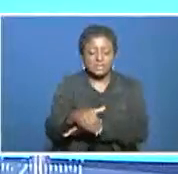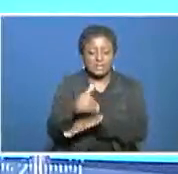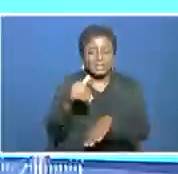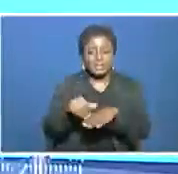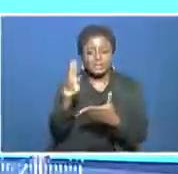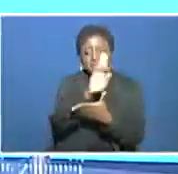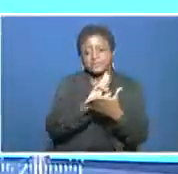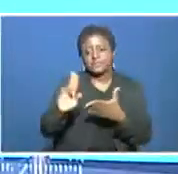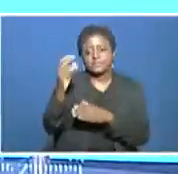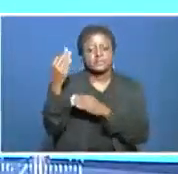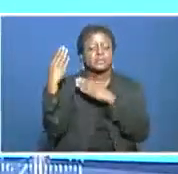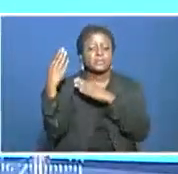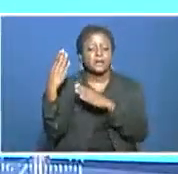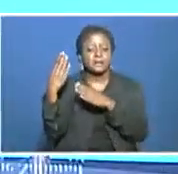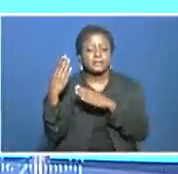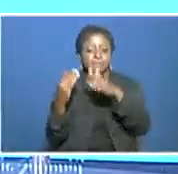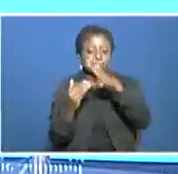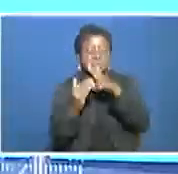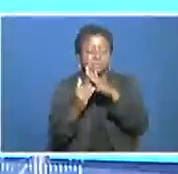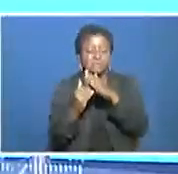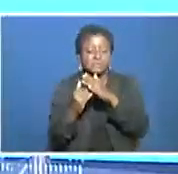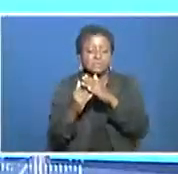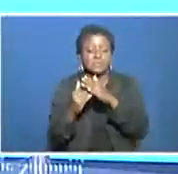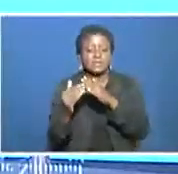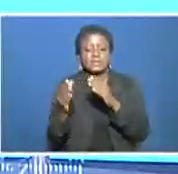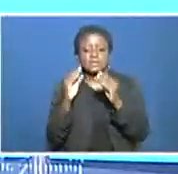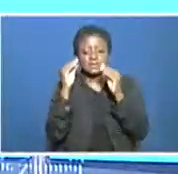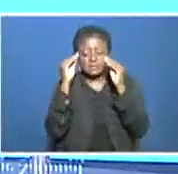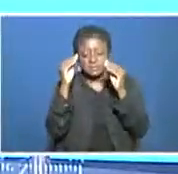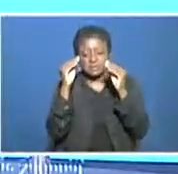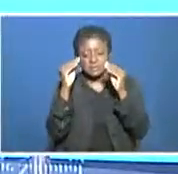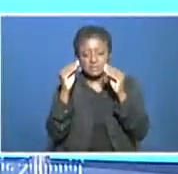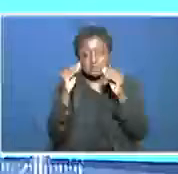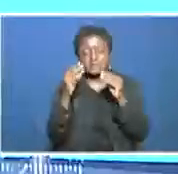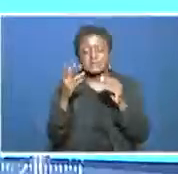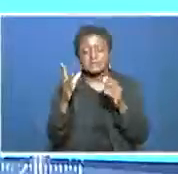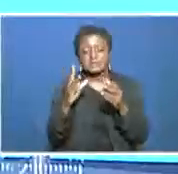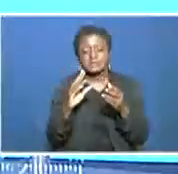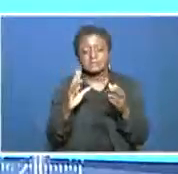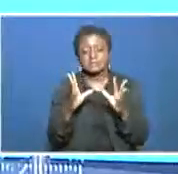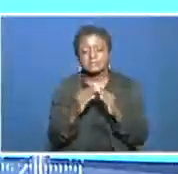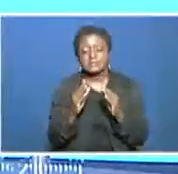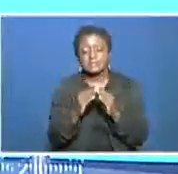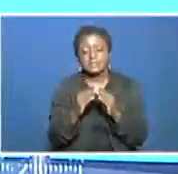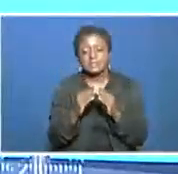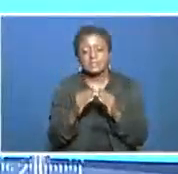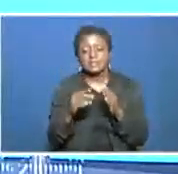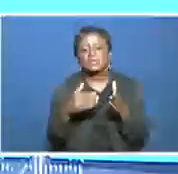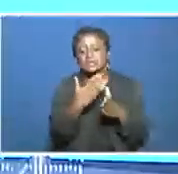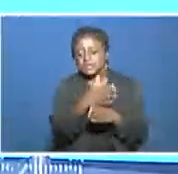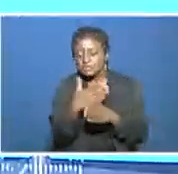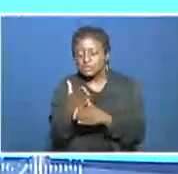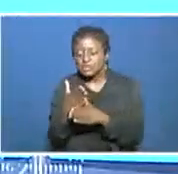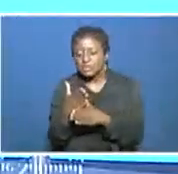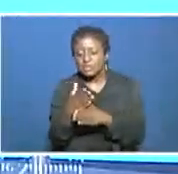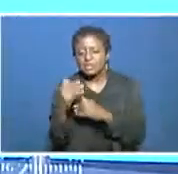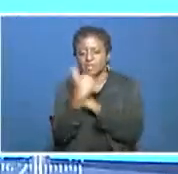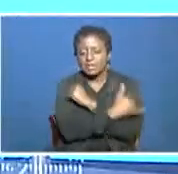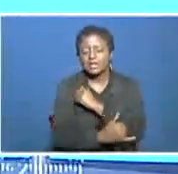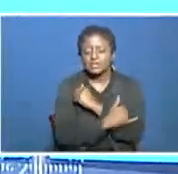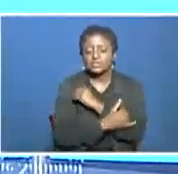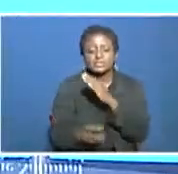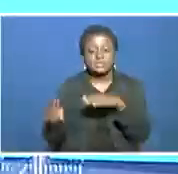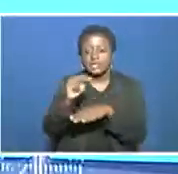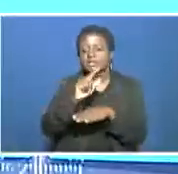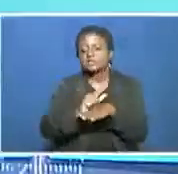Bahamas' distinguished lecture series by detailing the country's National Development Plan. Desmond Sanders tells us